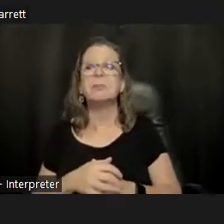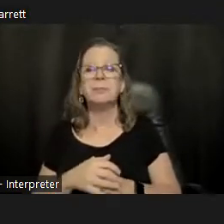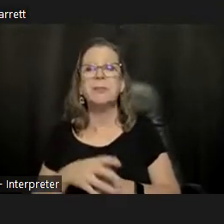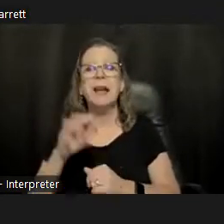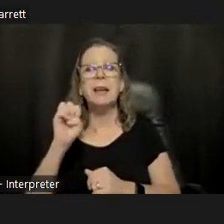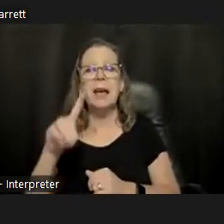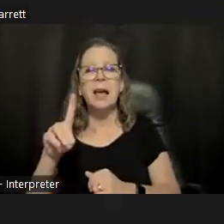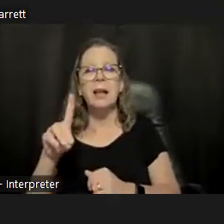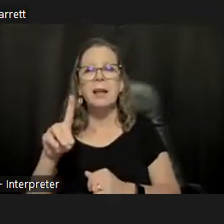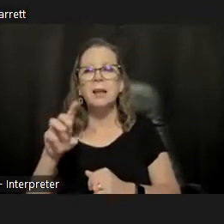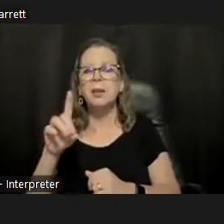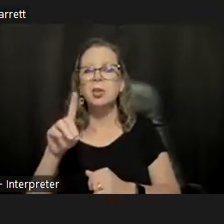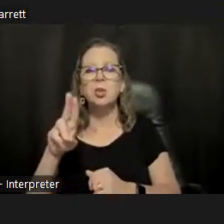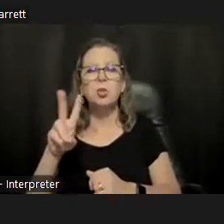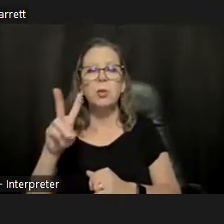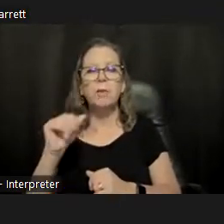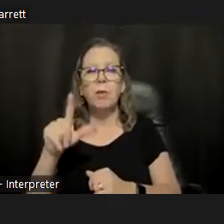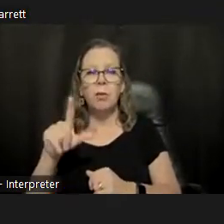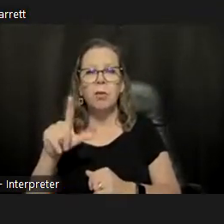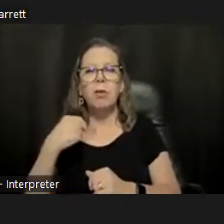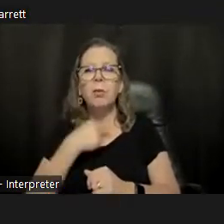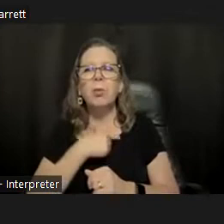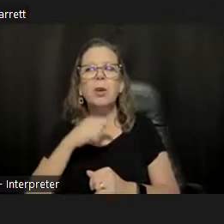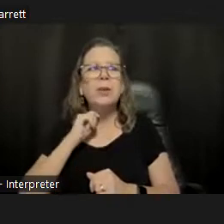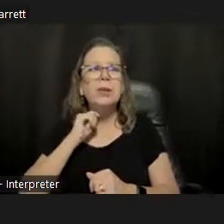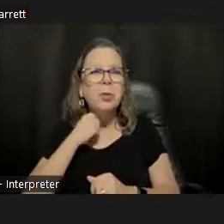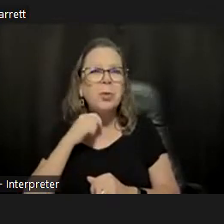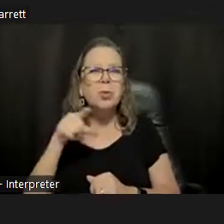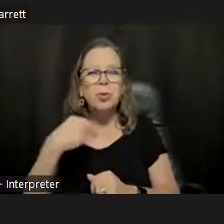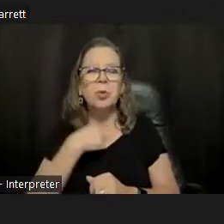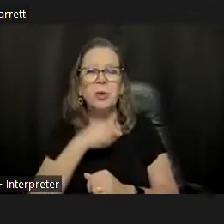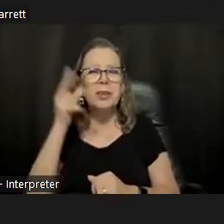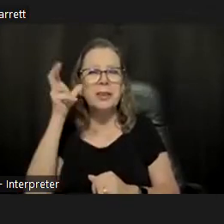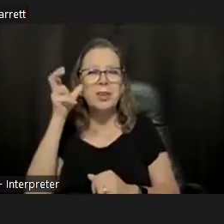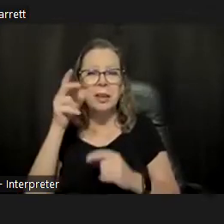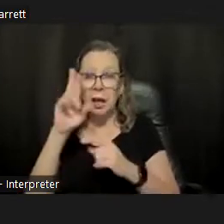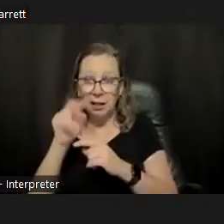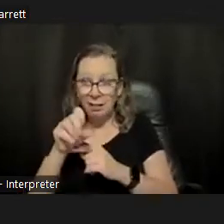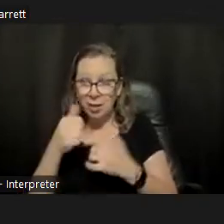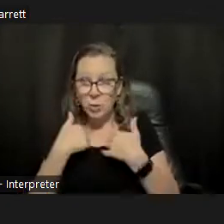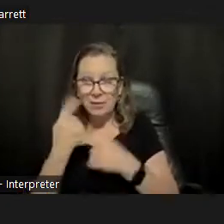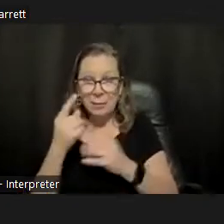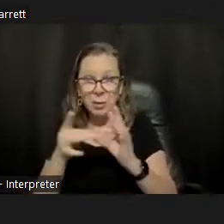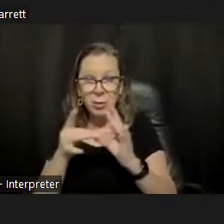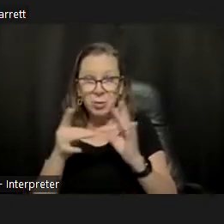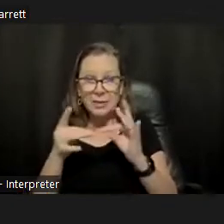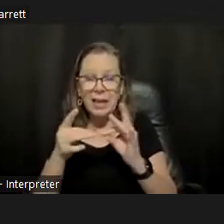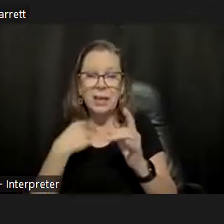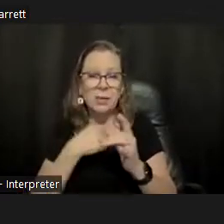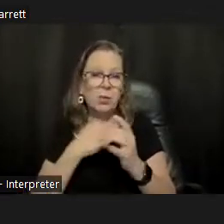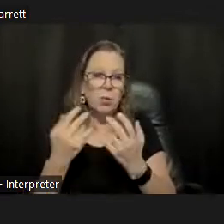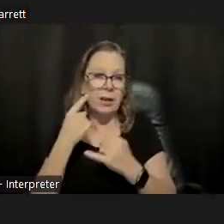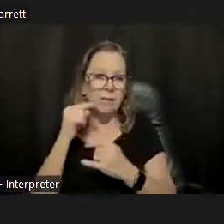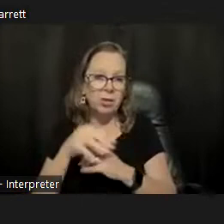And Ed Duvall, we are going to mute you. We're getting you back unless you have something to say, and we're waiting for you.